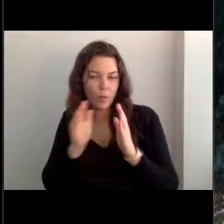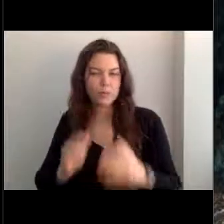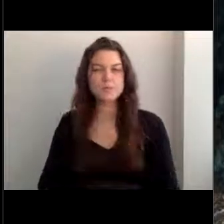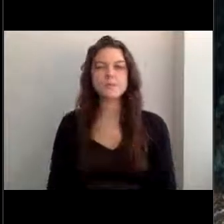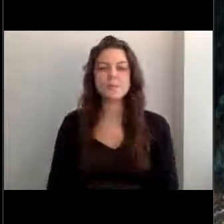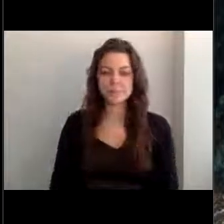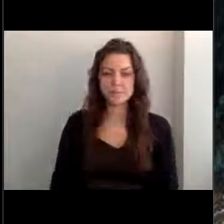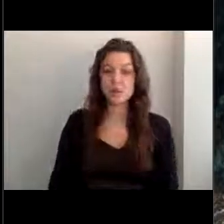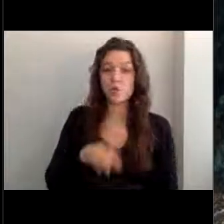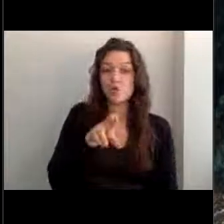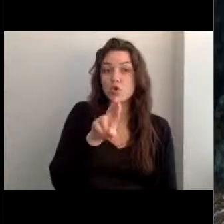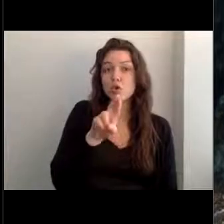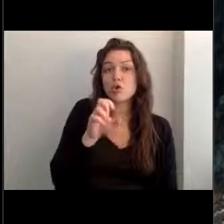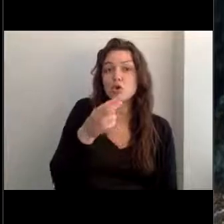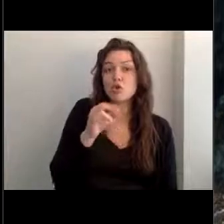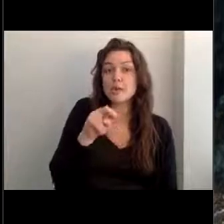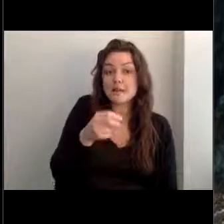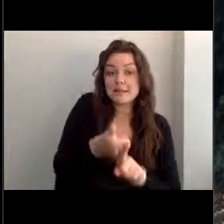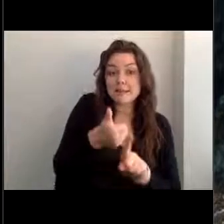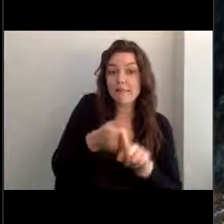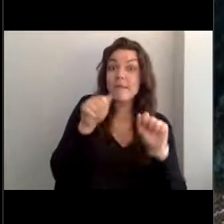urchins themselves can be habitat on the reef.